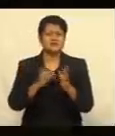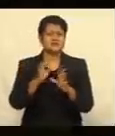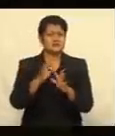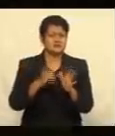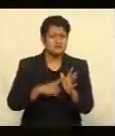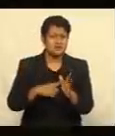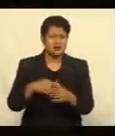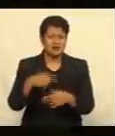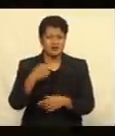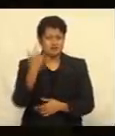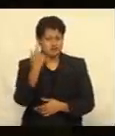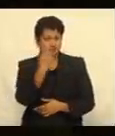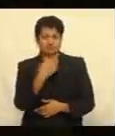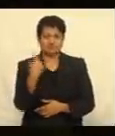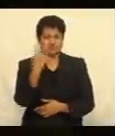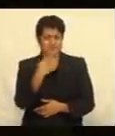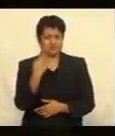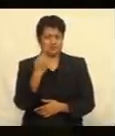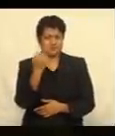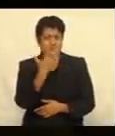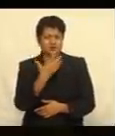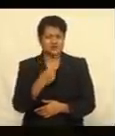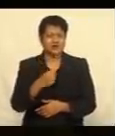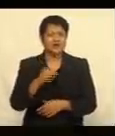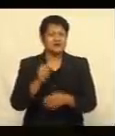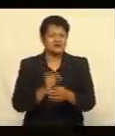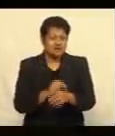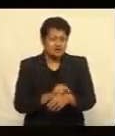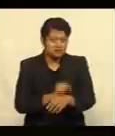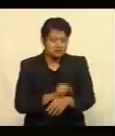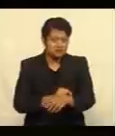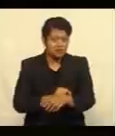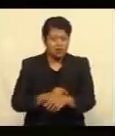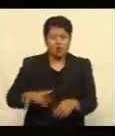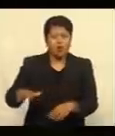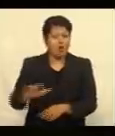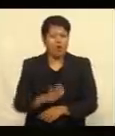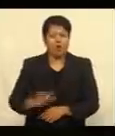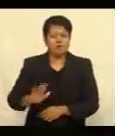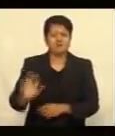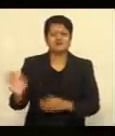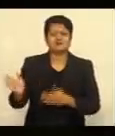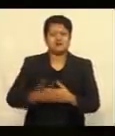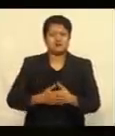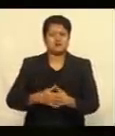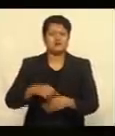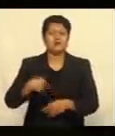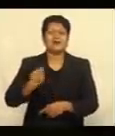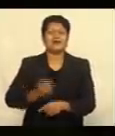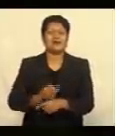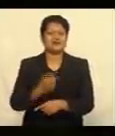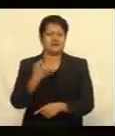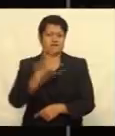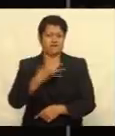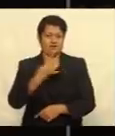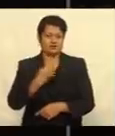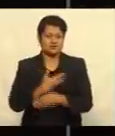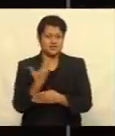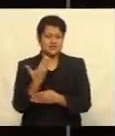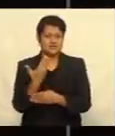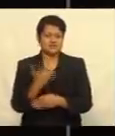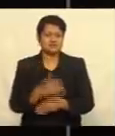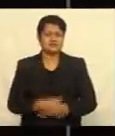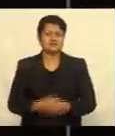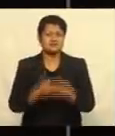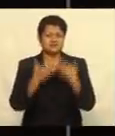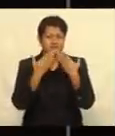massage parlors, saunas, and tattoo parlors. And they must be closed for the next 14 days. Edwin. Naka